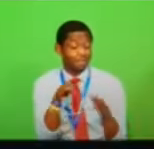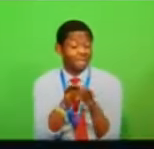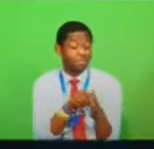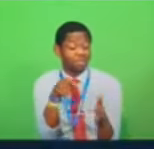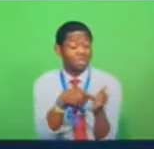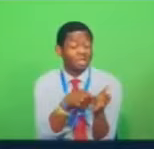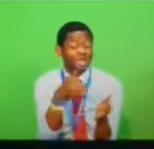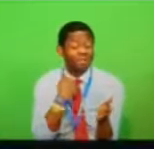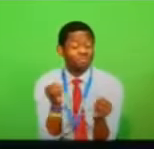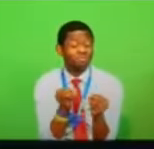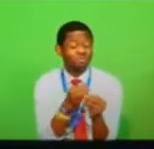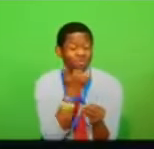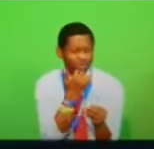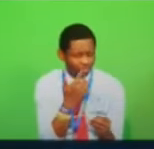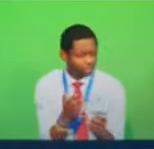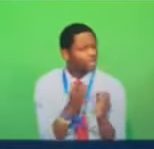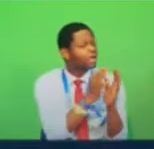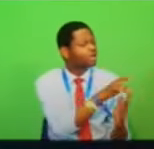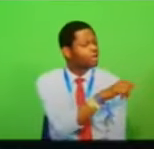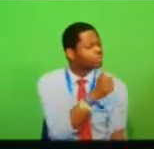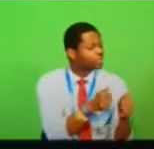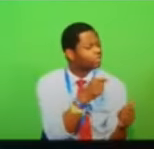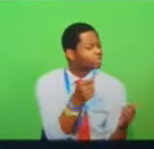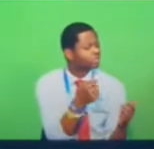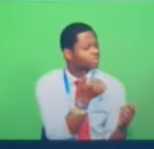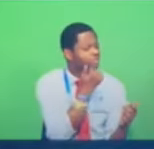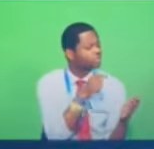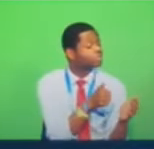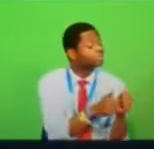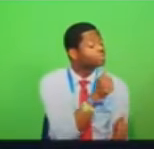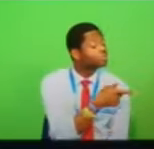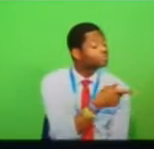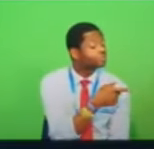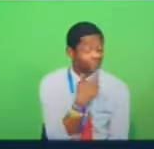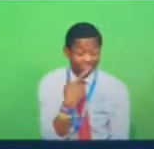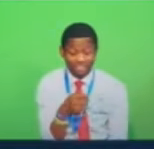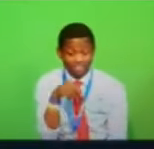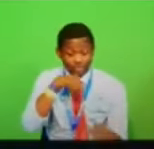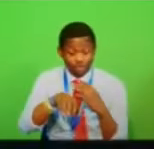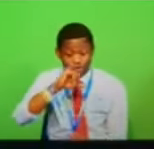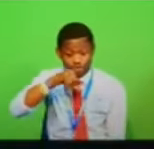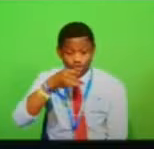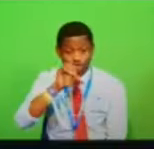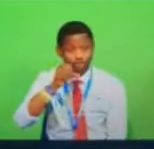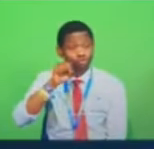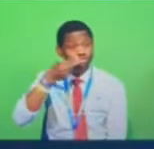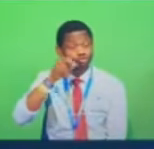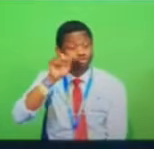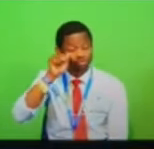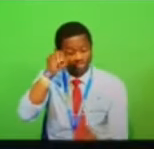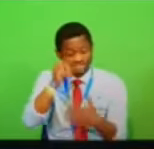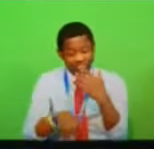And I said, which of them? His reply was, in Joshua chapter 10, the Bible